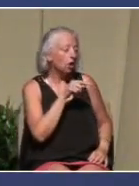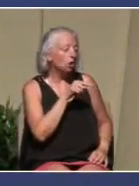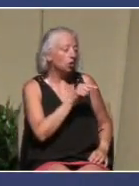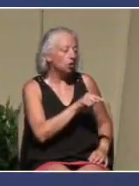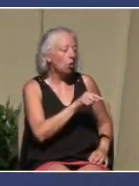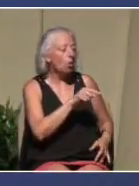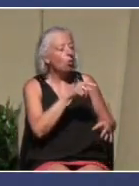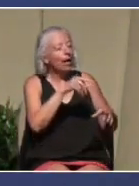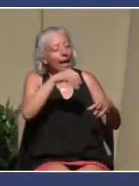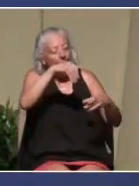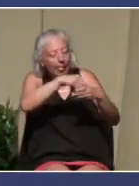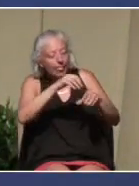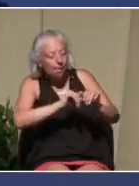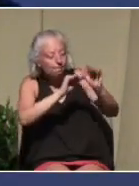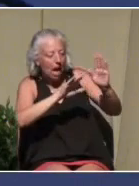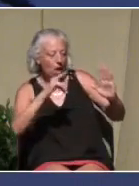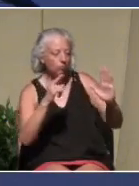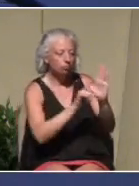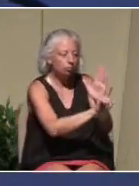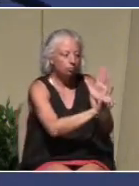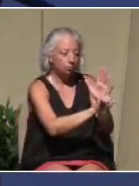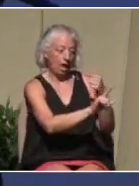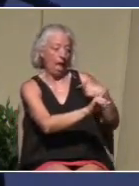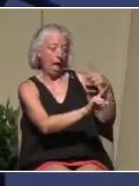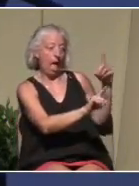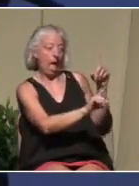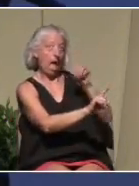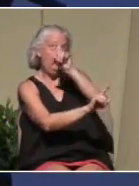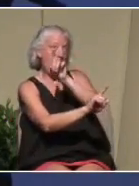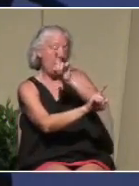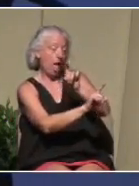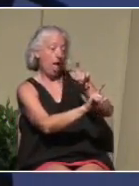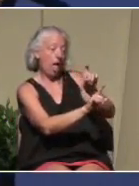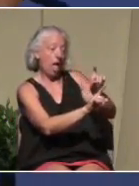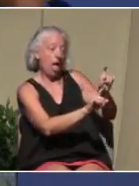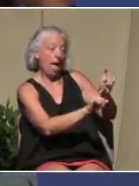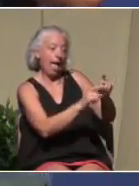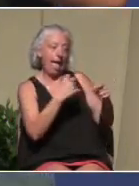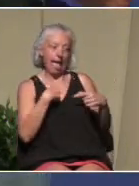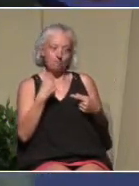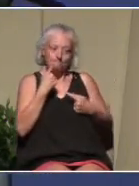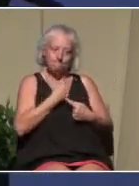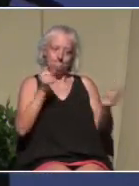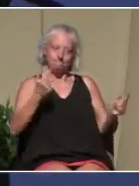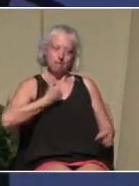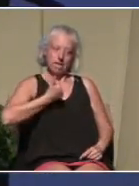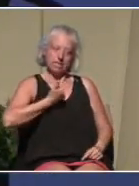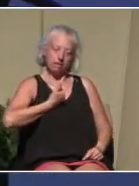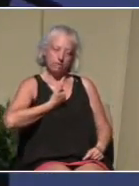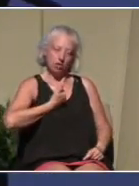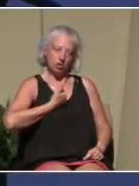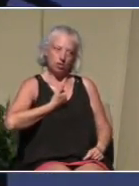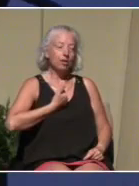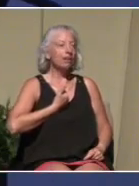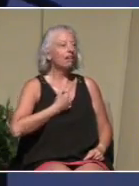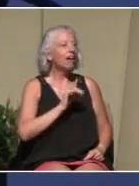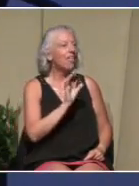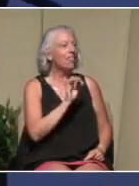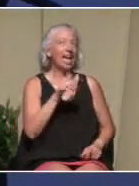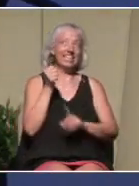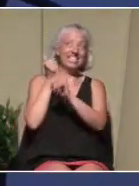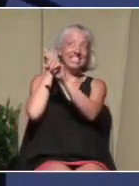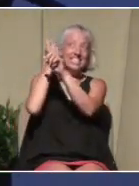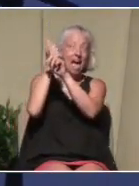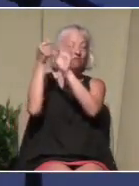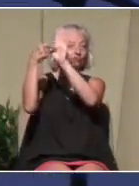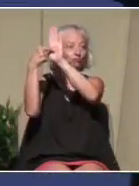of this mountain, and I'm going to pass by you, and I'm going to declare myself. And we have here the self-revelation of